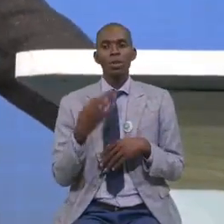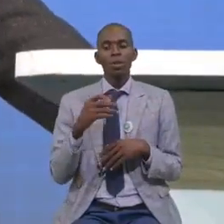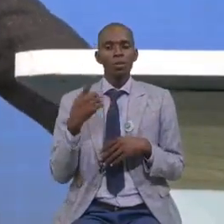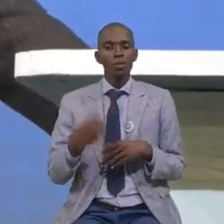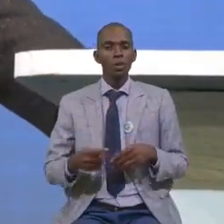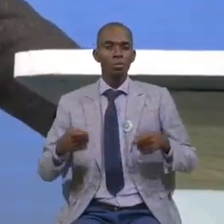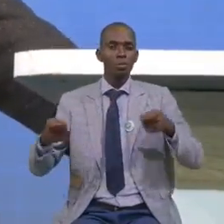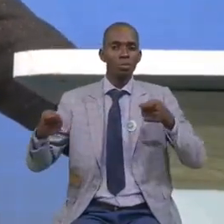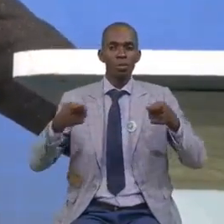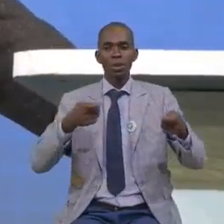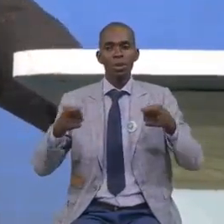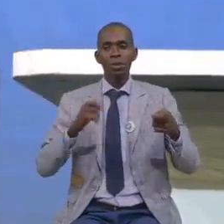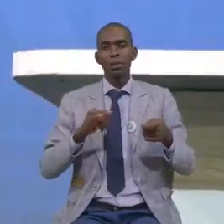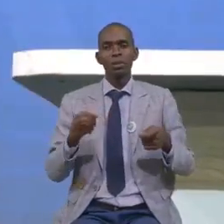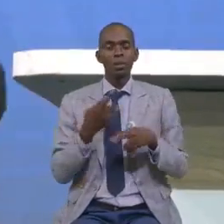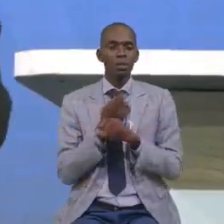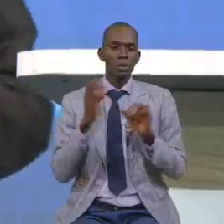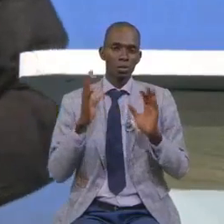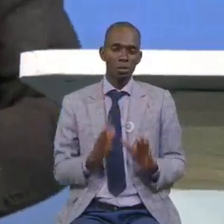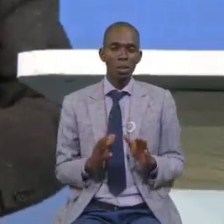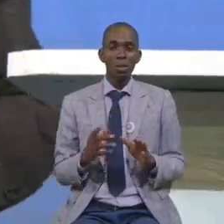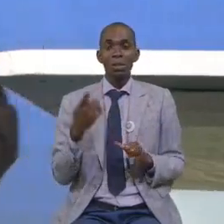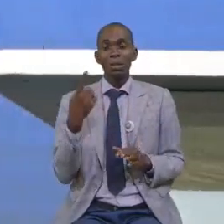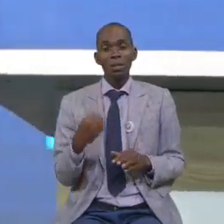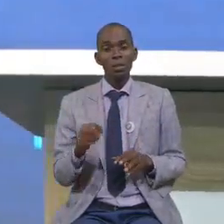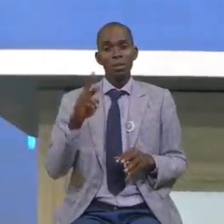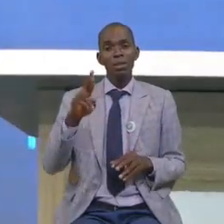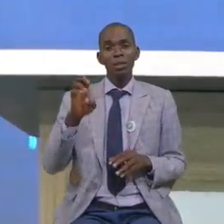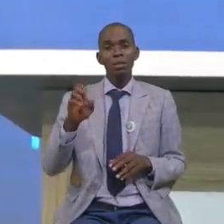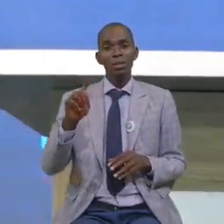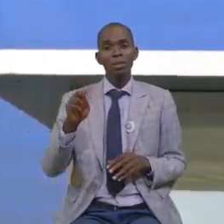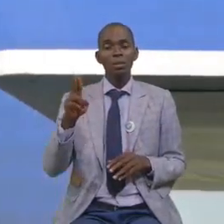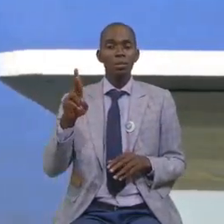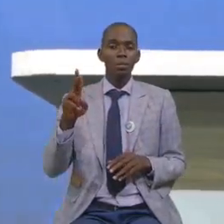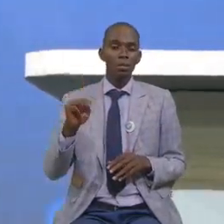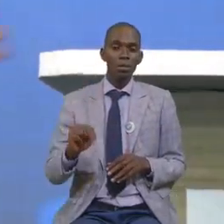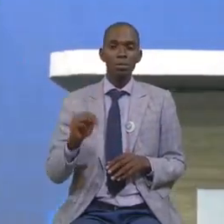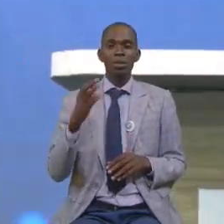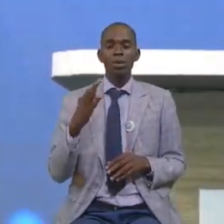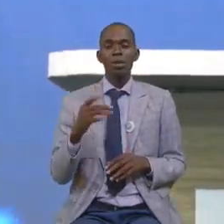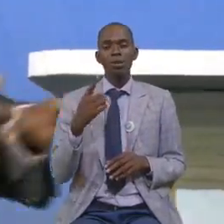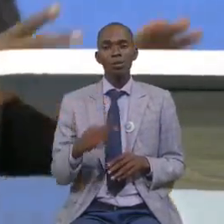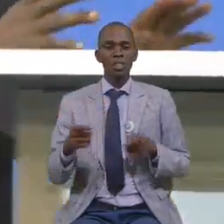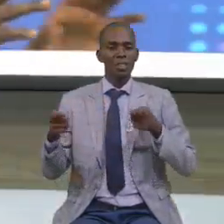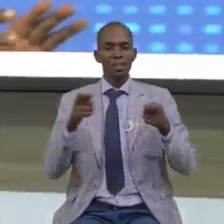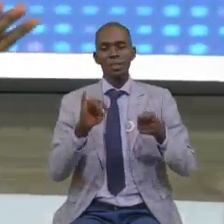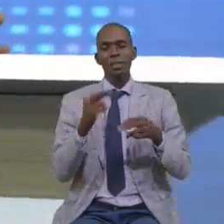reigning redeemer. The return of the reigning